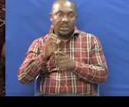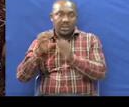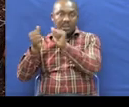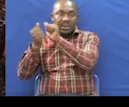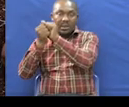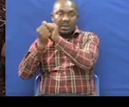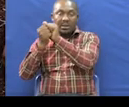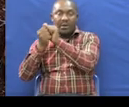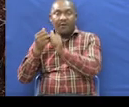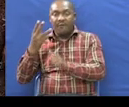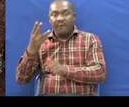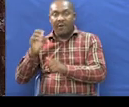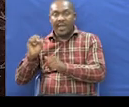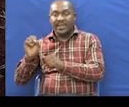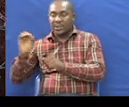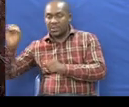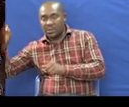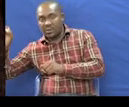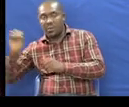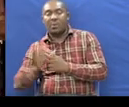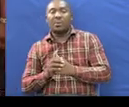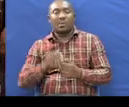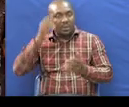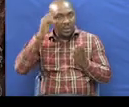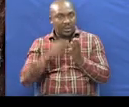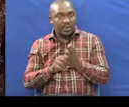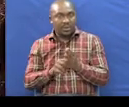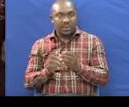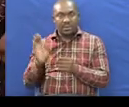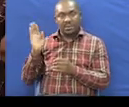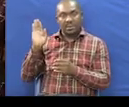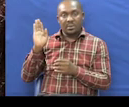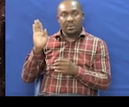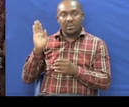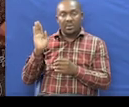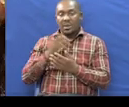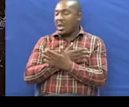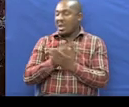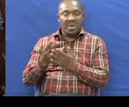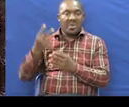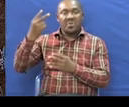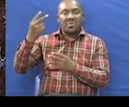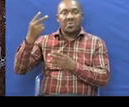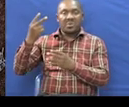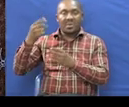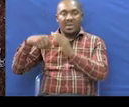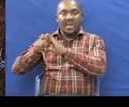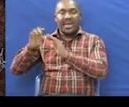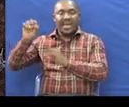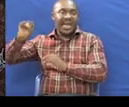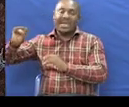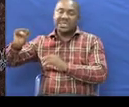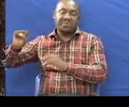3d10 4s0. That means here no 2 electrons in S,